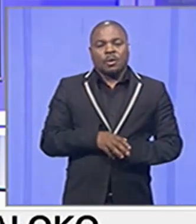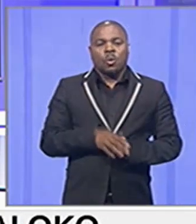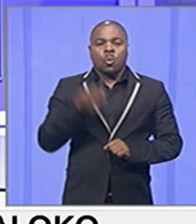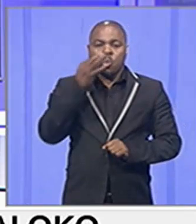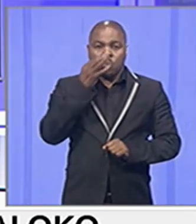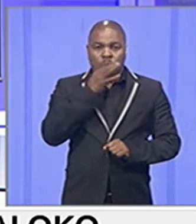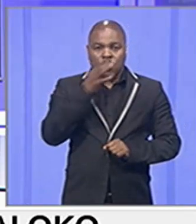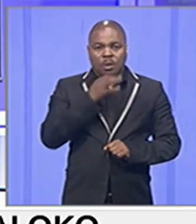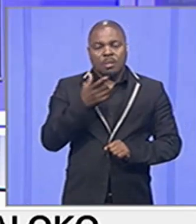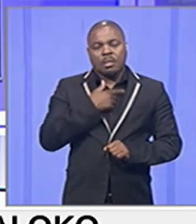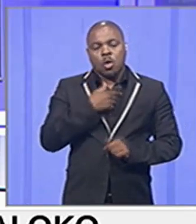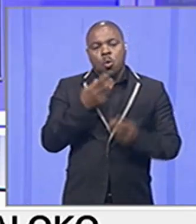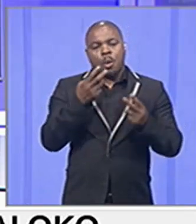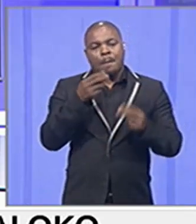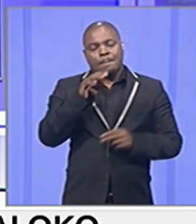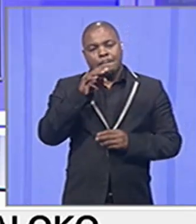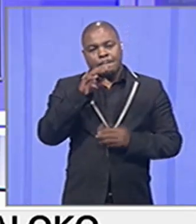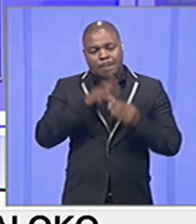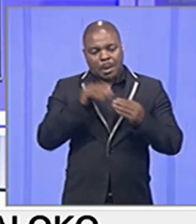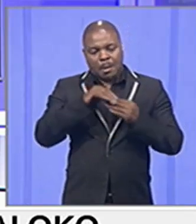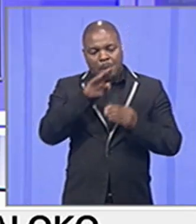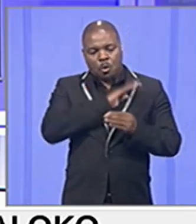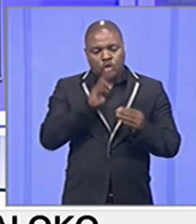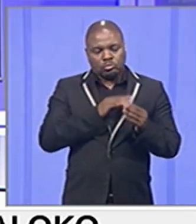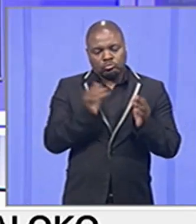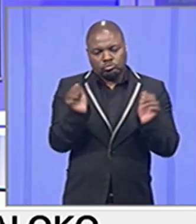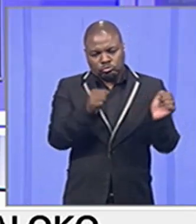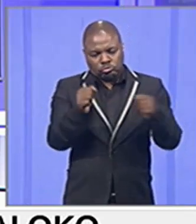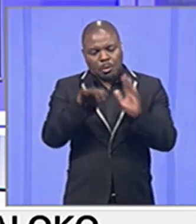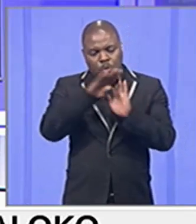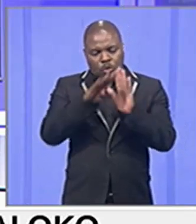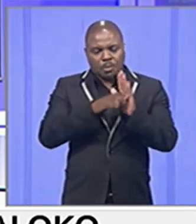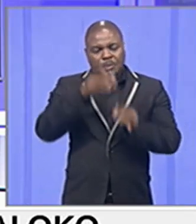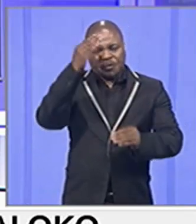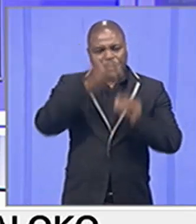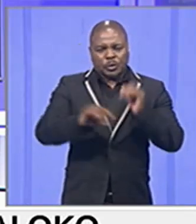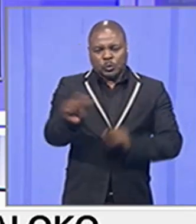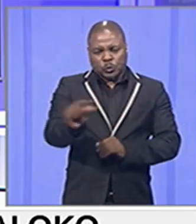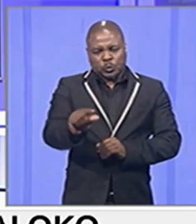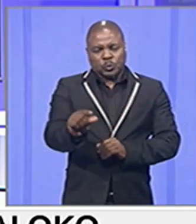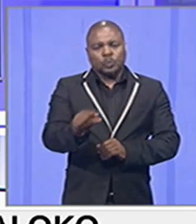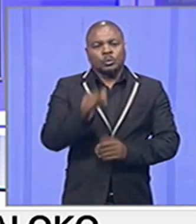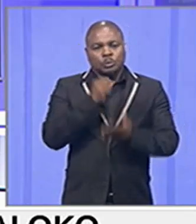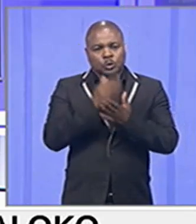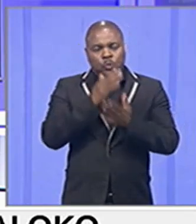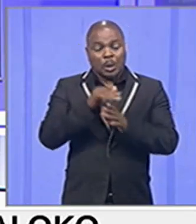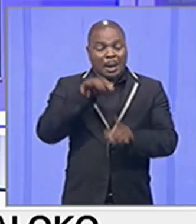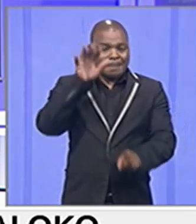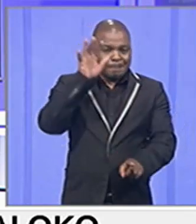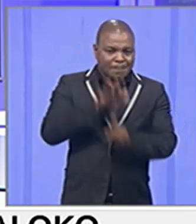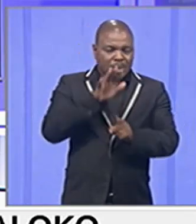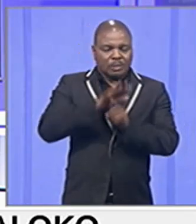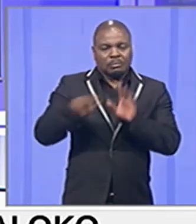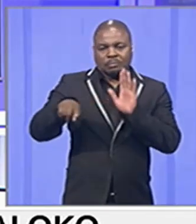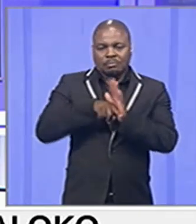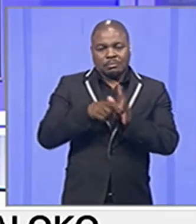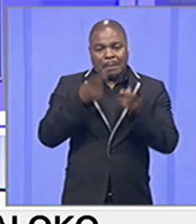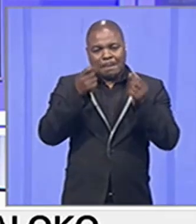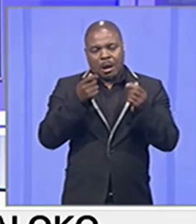thwala ga maloko a bote le tla rungwa ka pela ka mo go kgonegago go fokotsa ditlamorago tše mpe tša